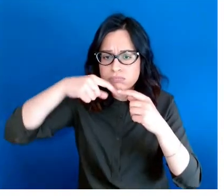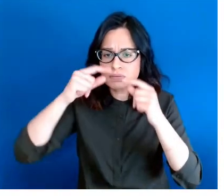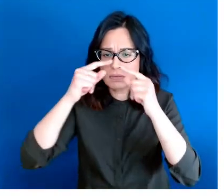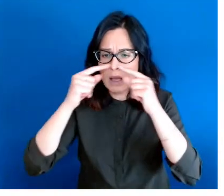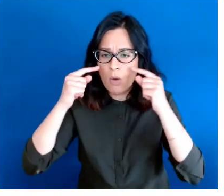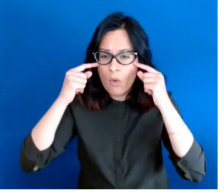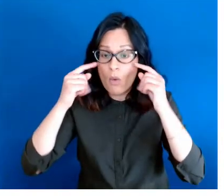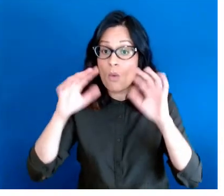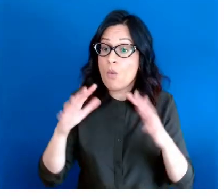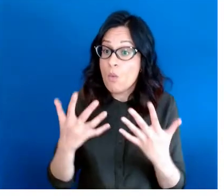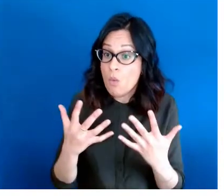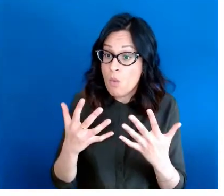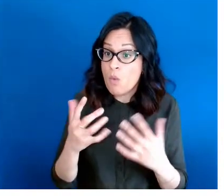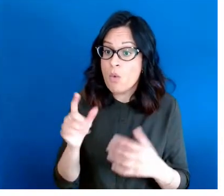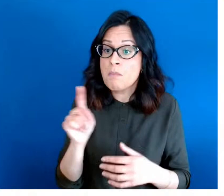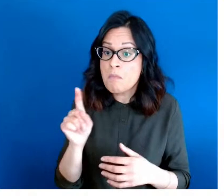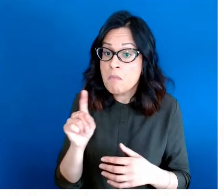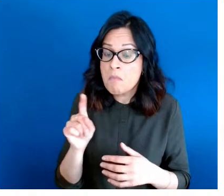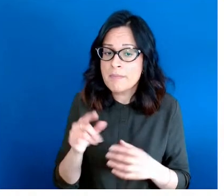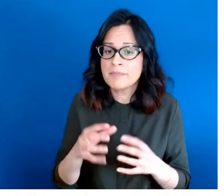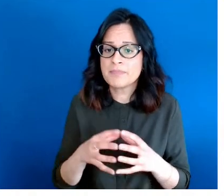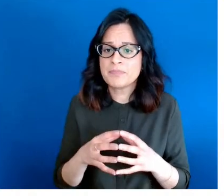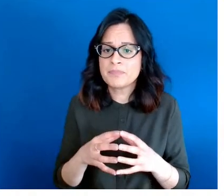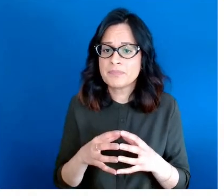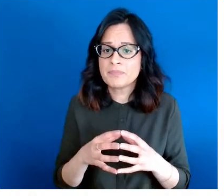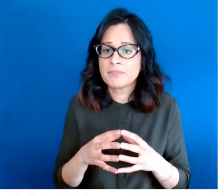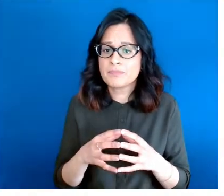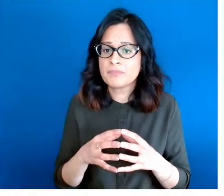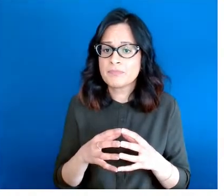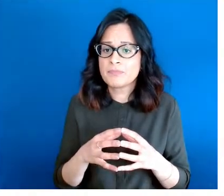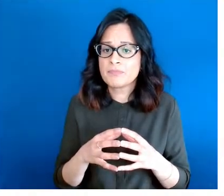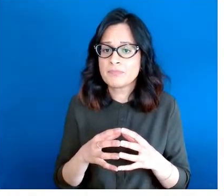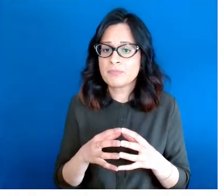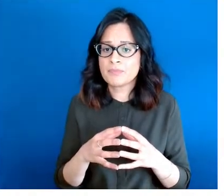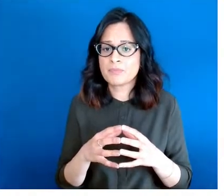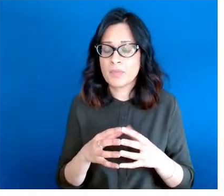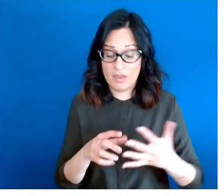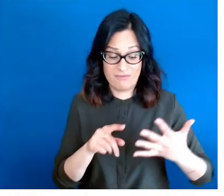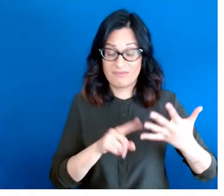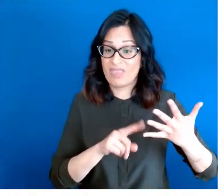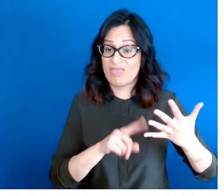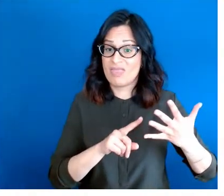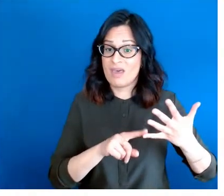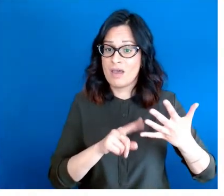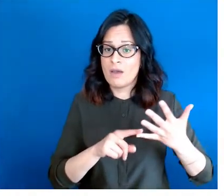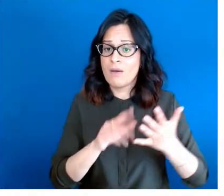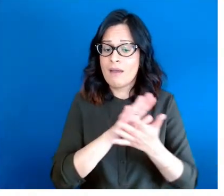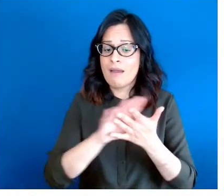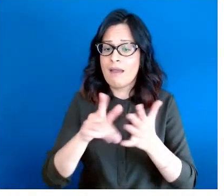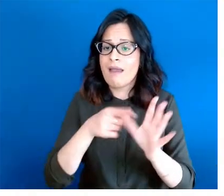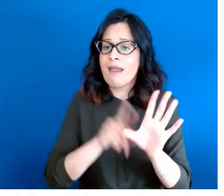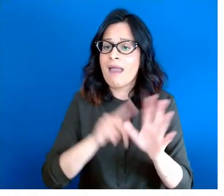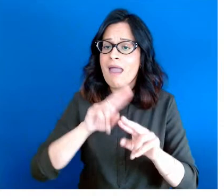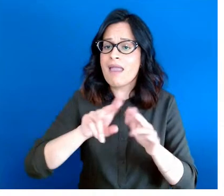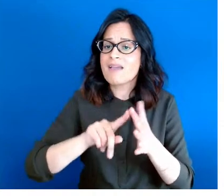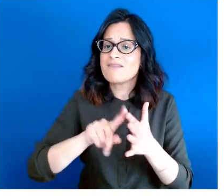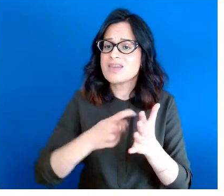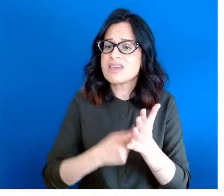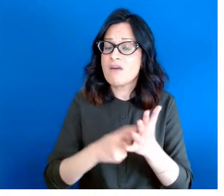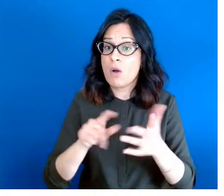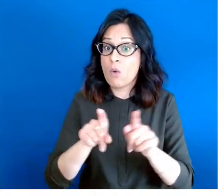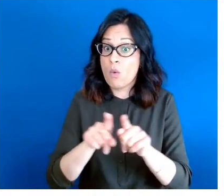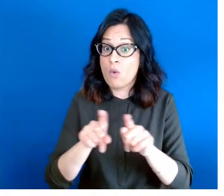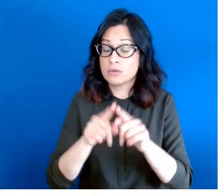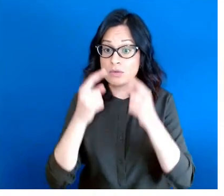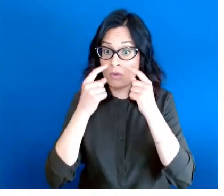you'll see that people often have conjunctivitis, particularly in hay fever. They may have allergic shyness and these